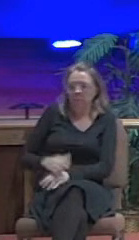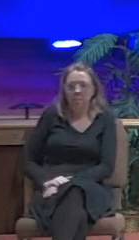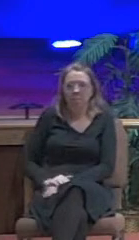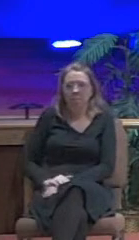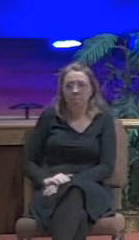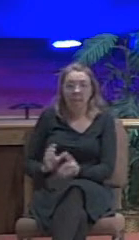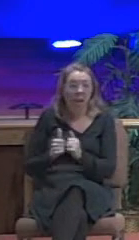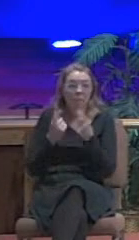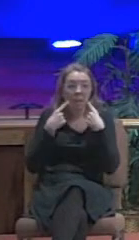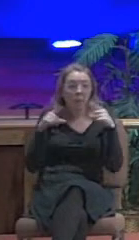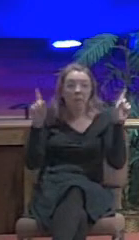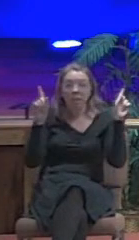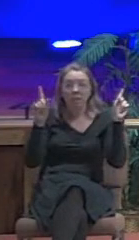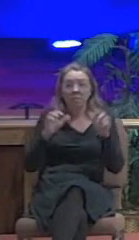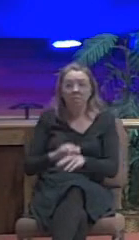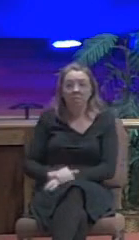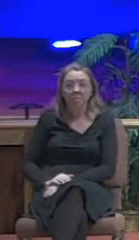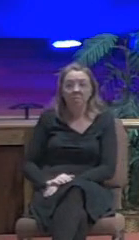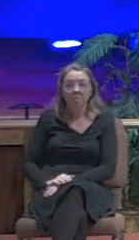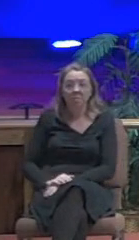Anybody see a few of those kids on the streets?